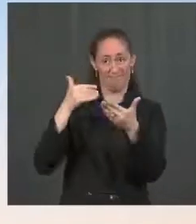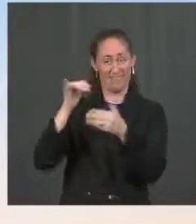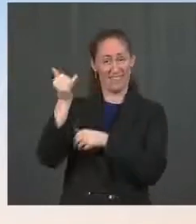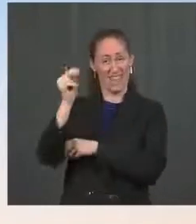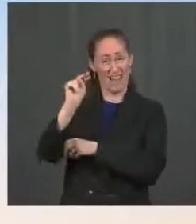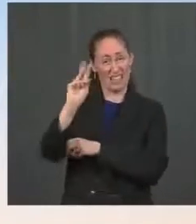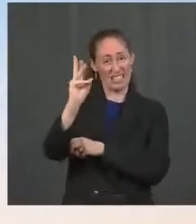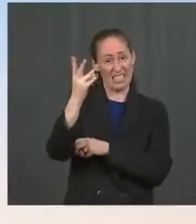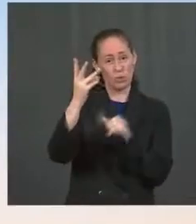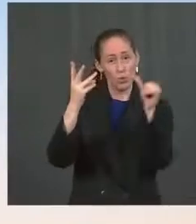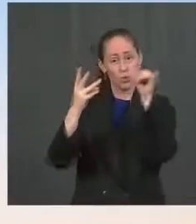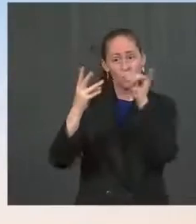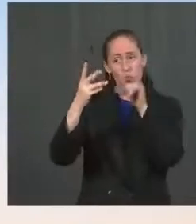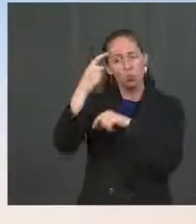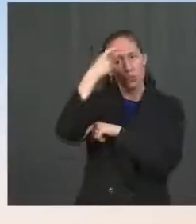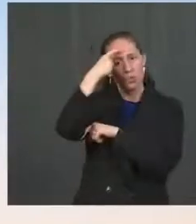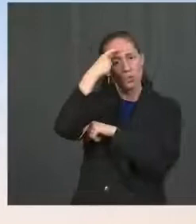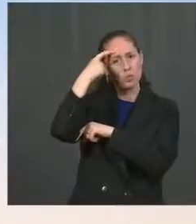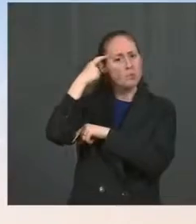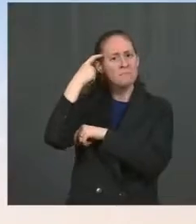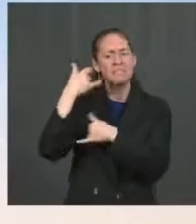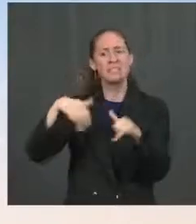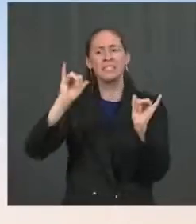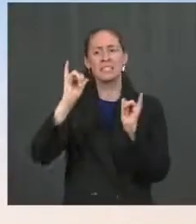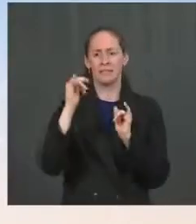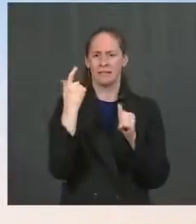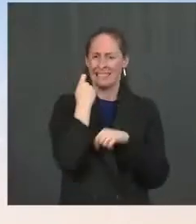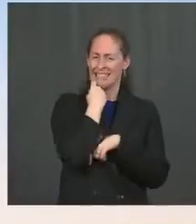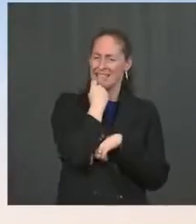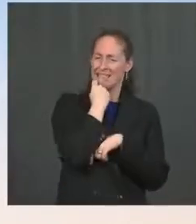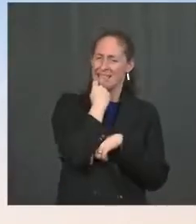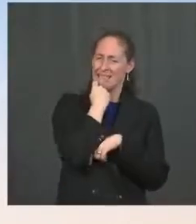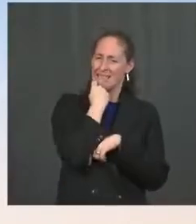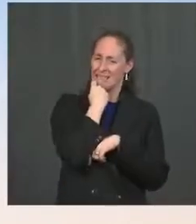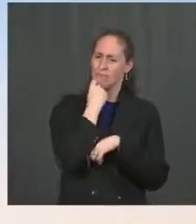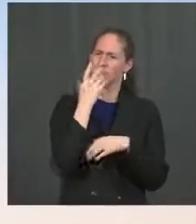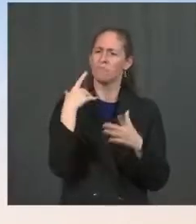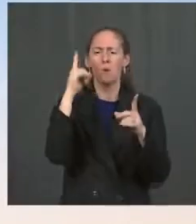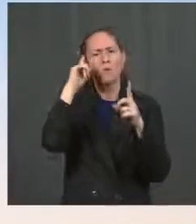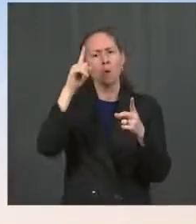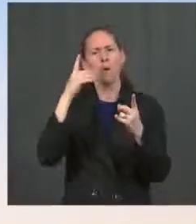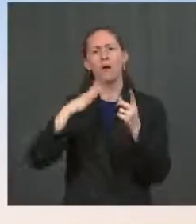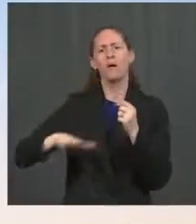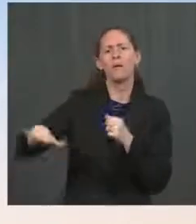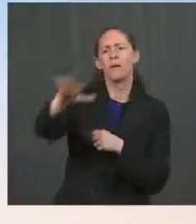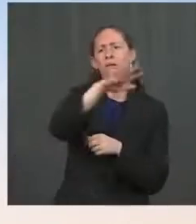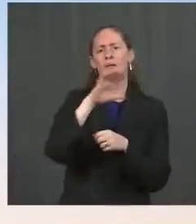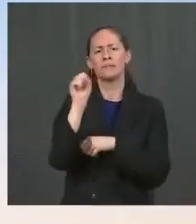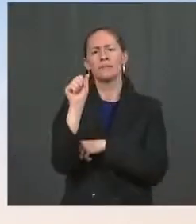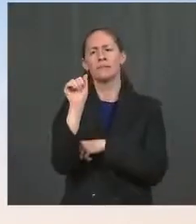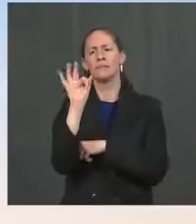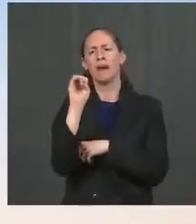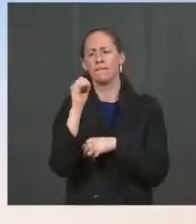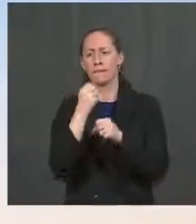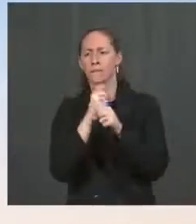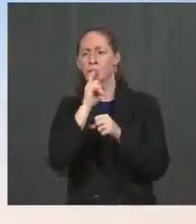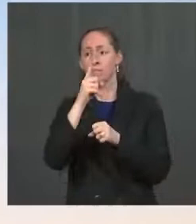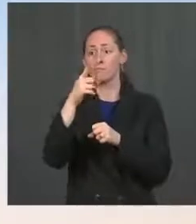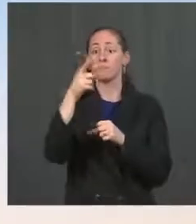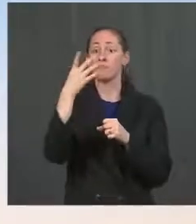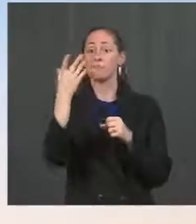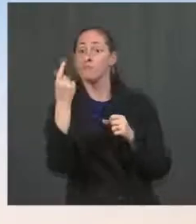going to take those steps. They rely on their own safety and security guidance, and we certainly defer to them on that step. Go